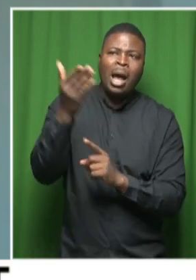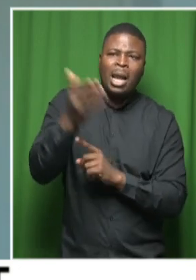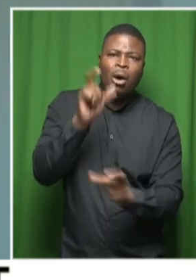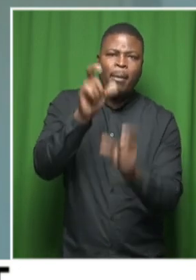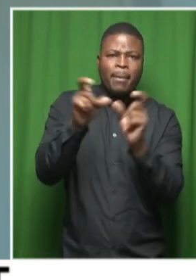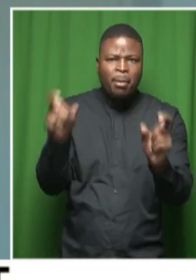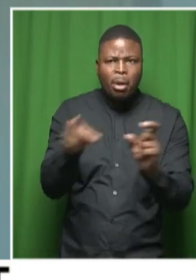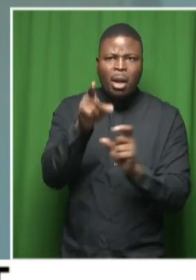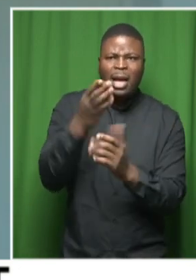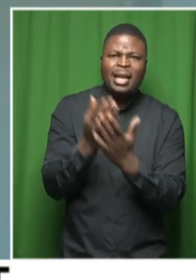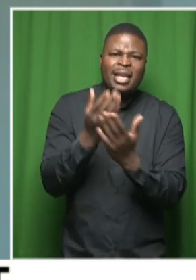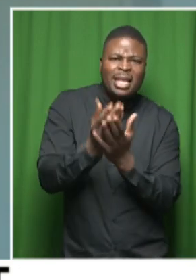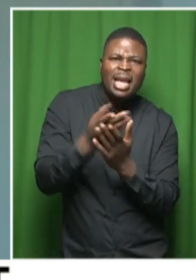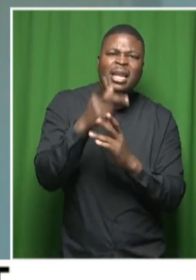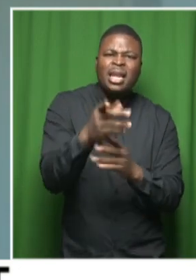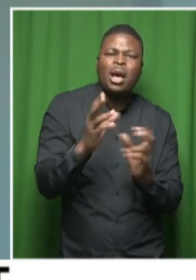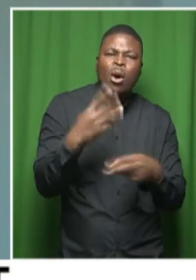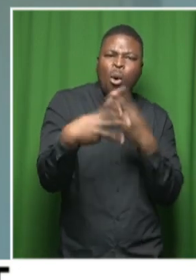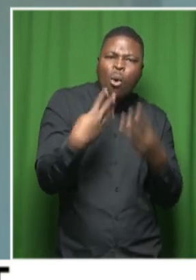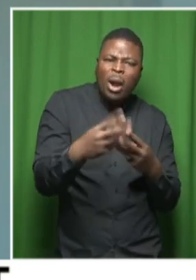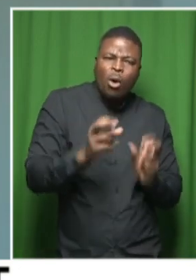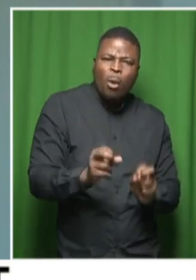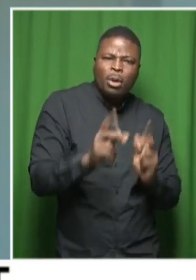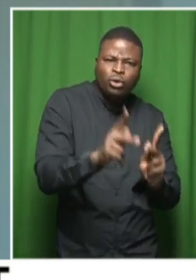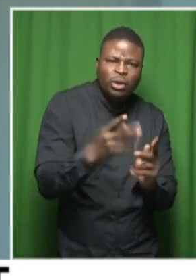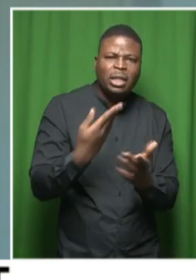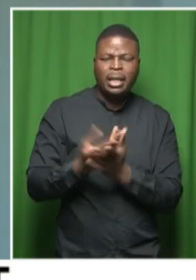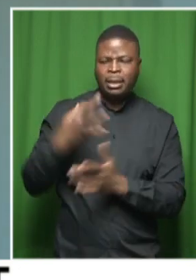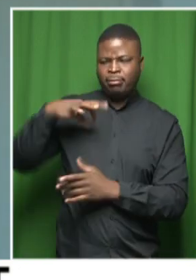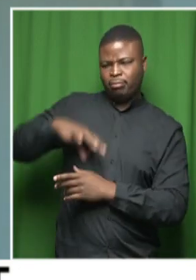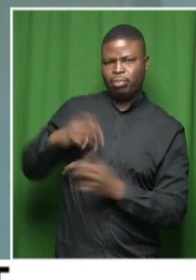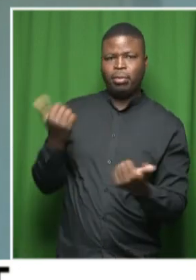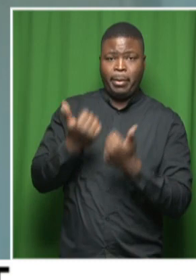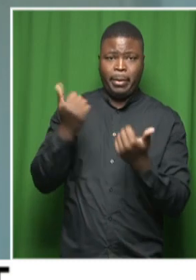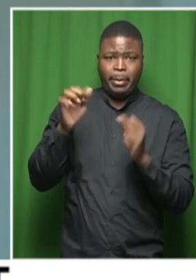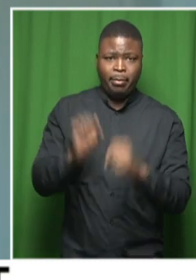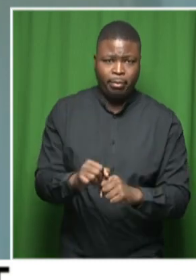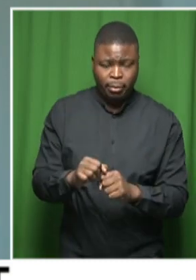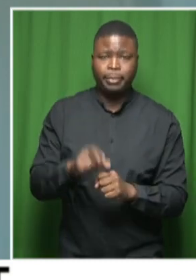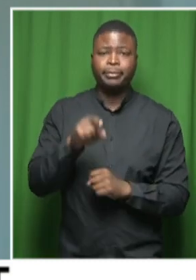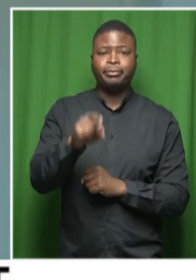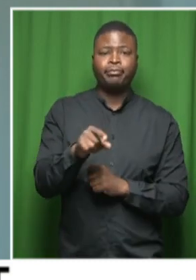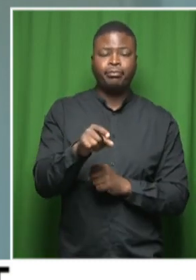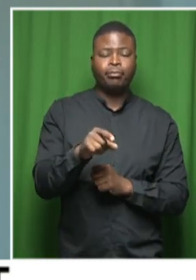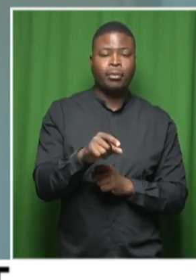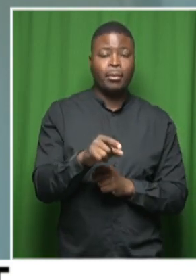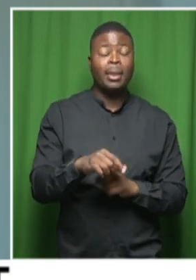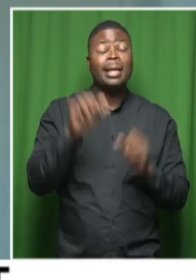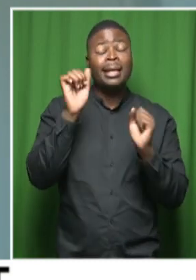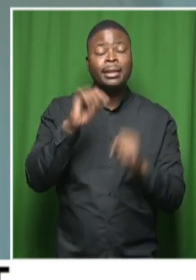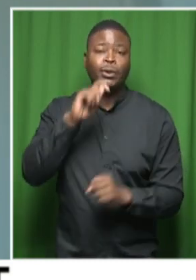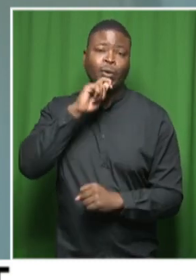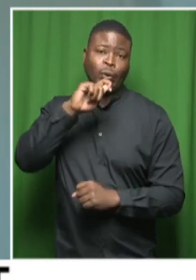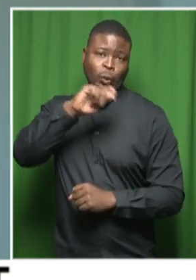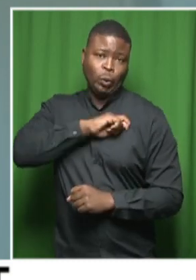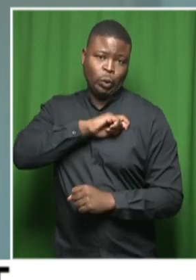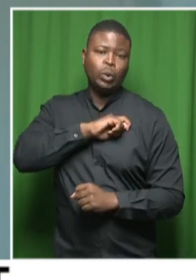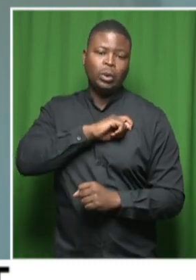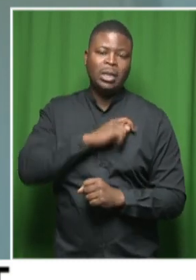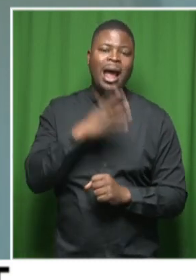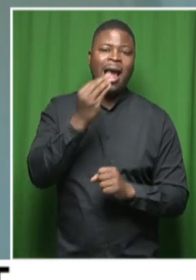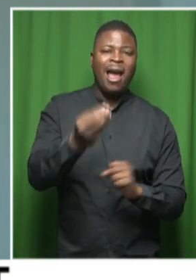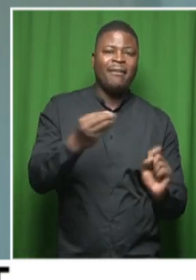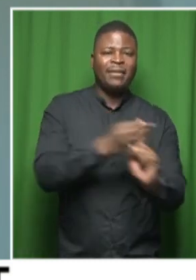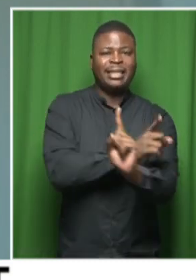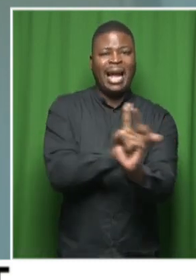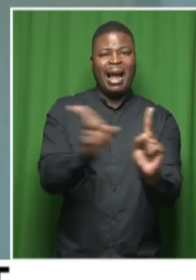work opportunities or income. That's the second point. And then let me come to the question you're asking, is that it's true that there are divergent views, and part of